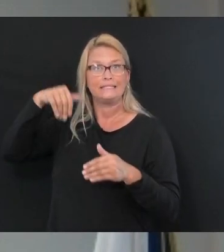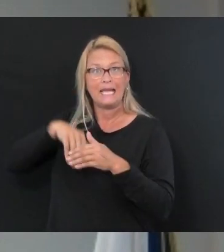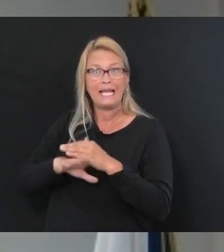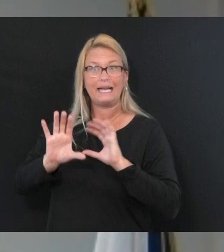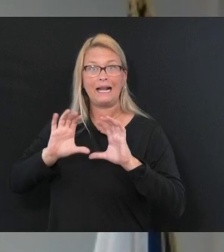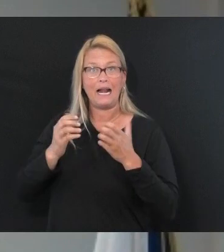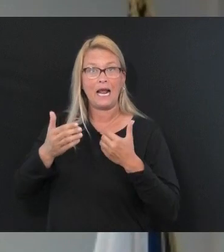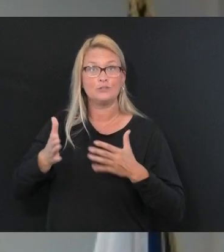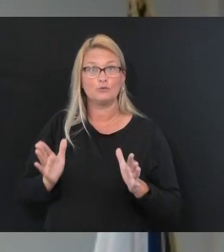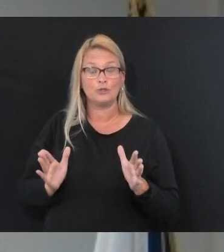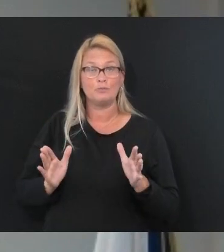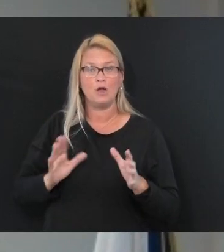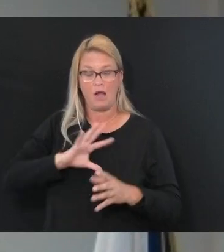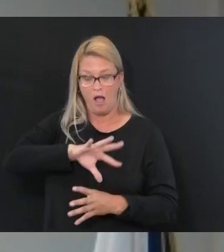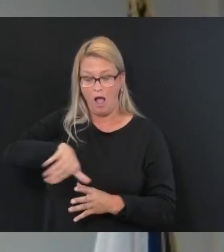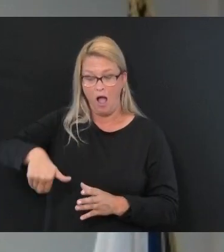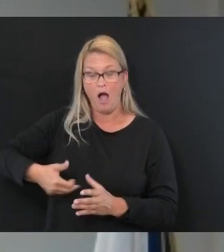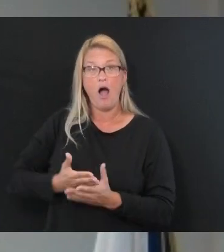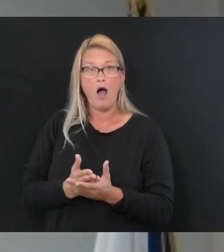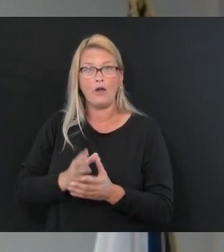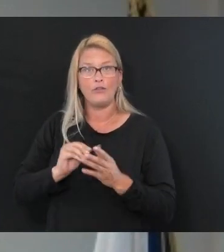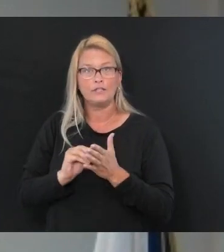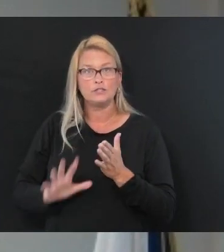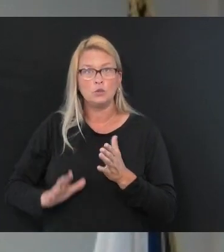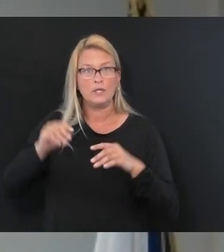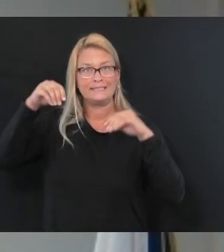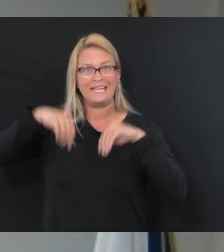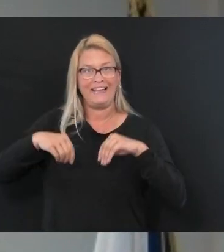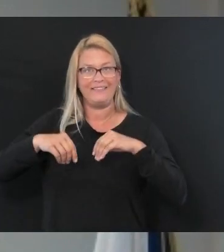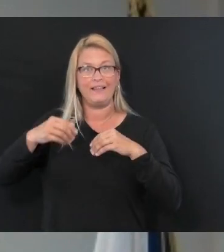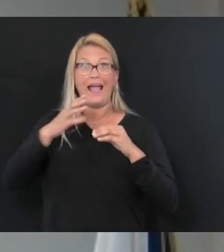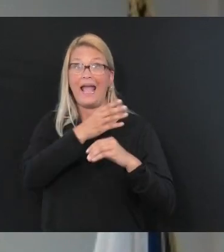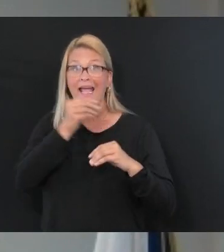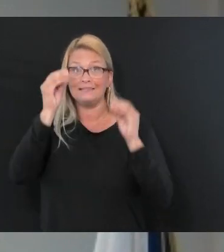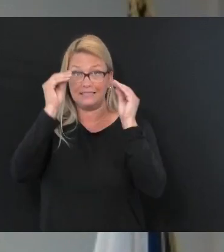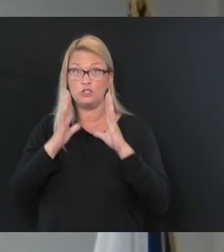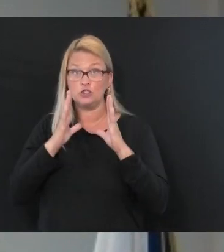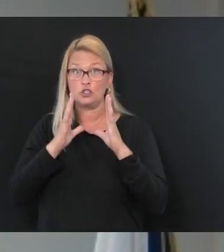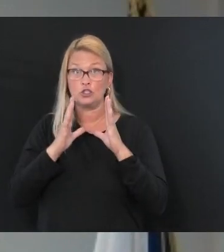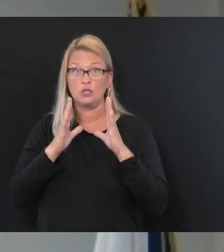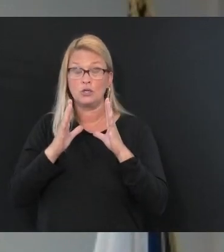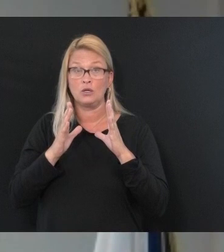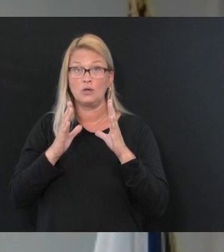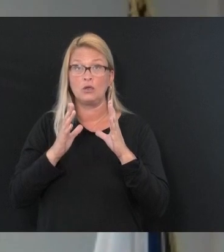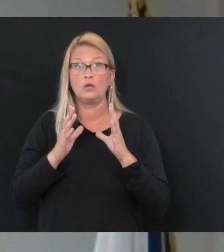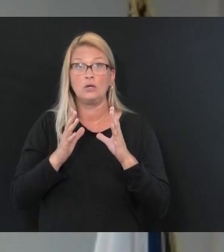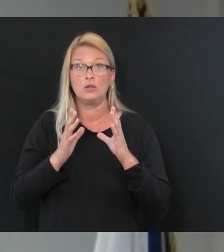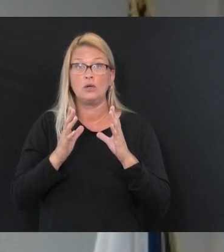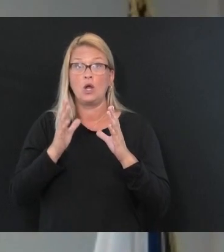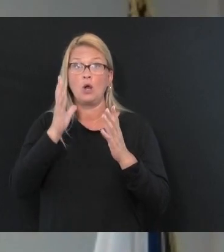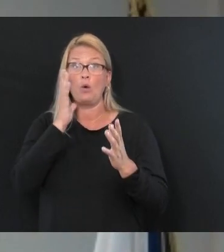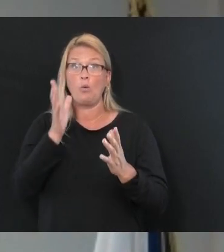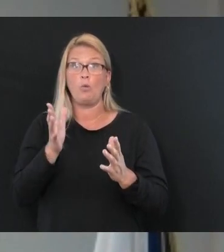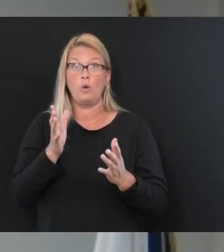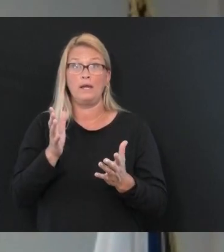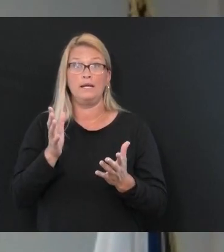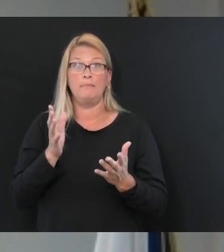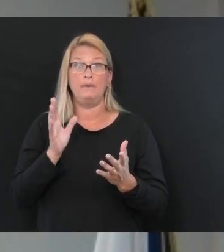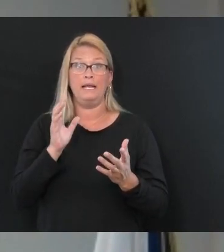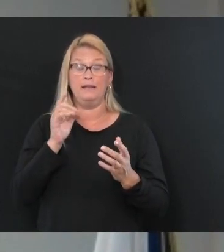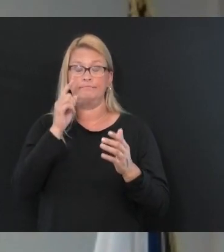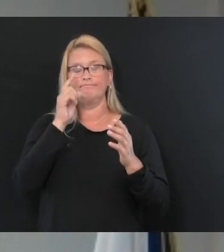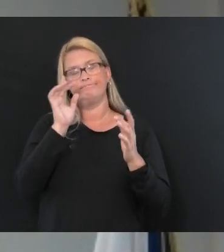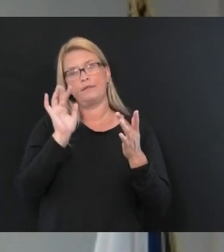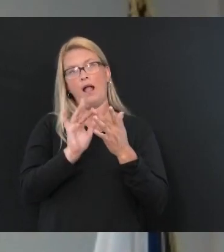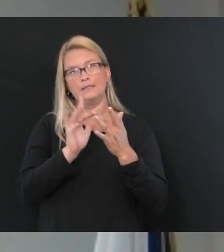the children in the classroom, as well as the teacher, would be notified with the local health department for contact tracing.